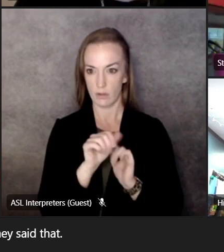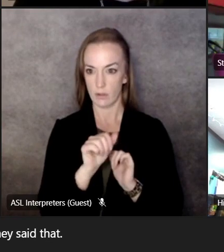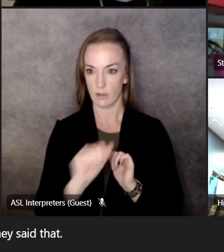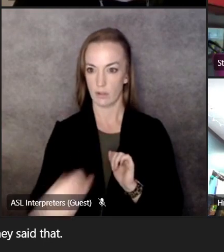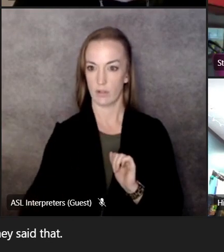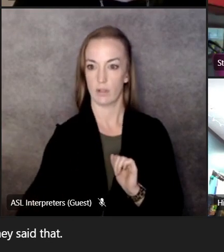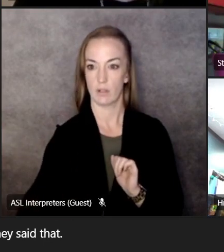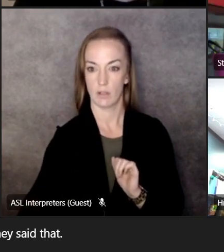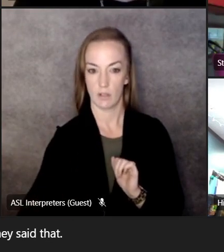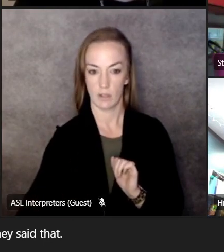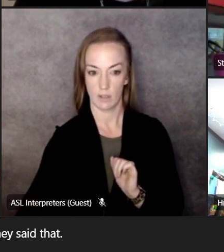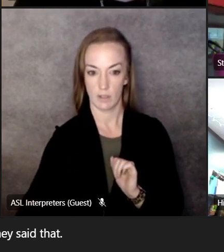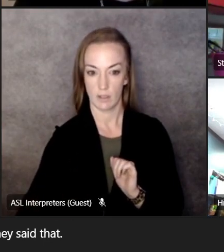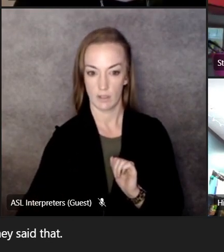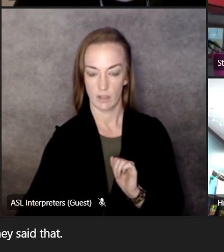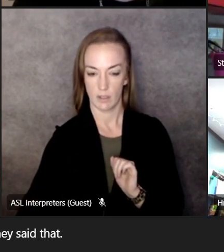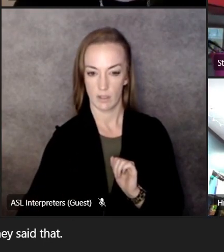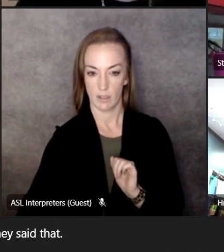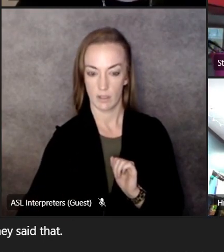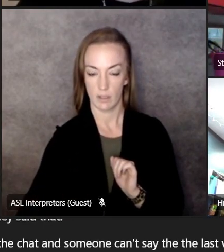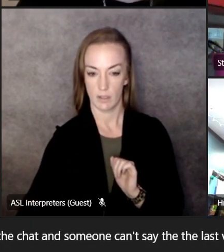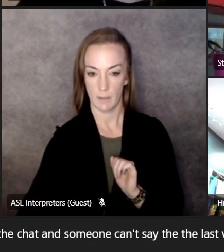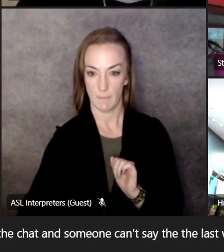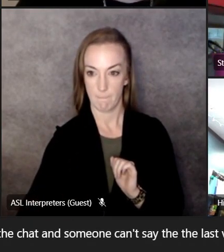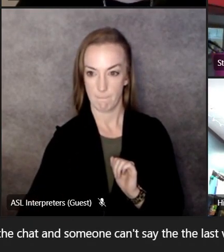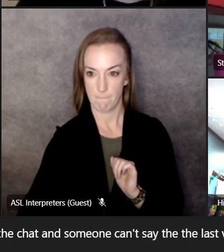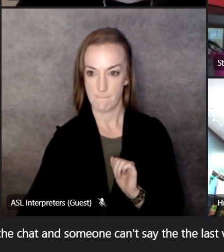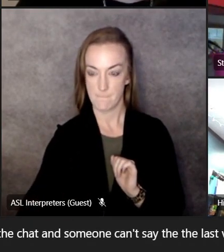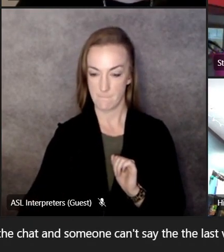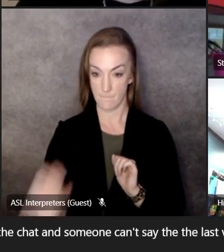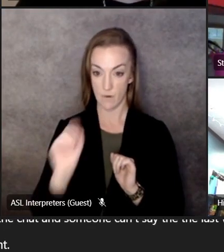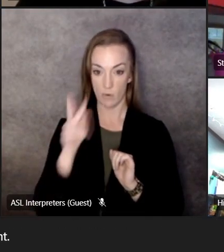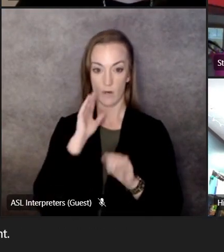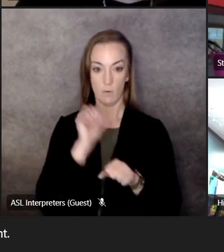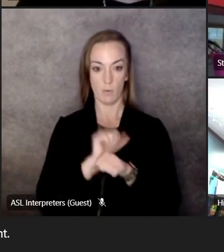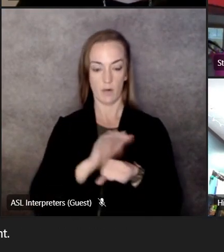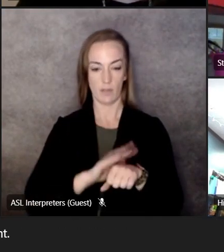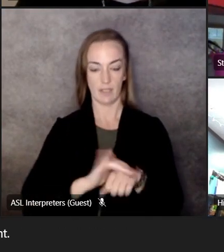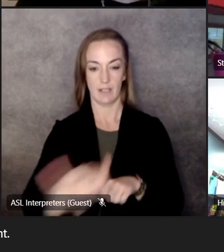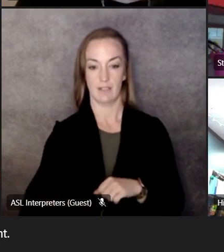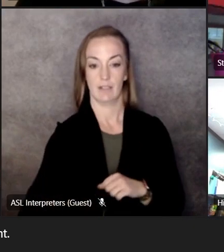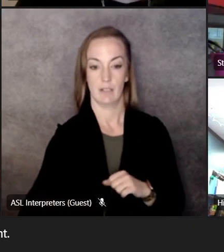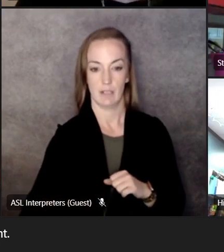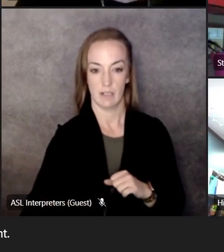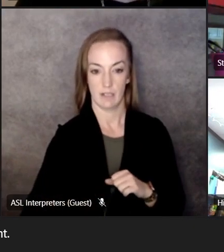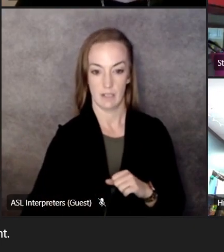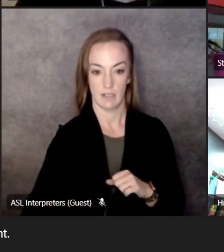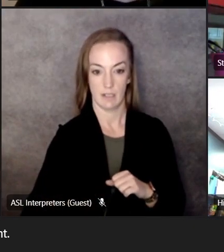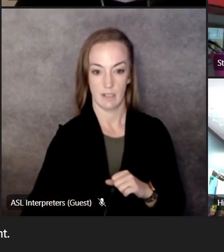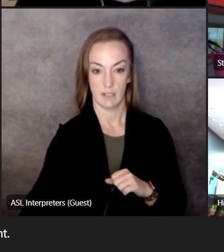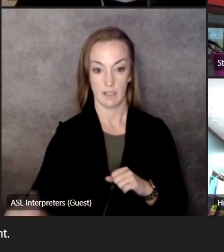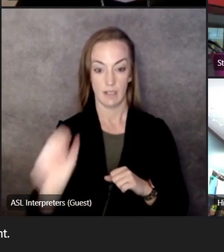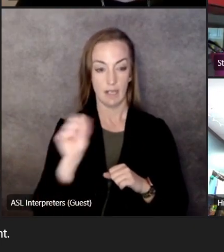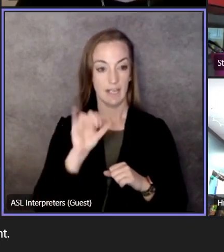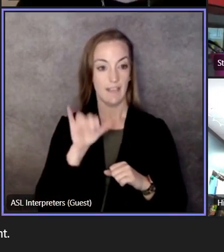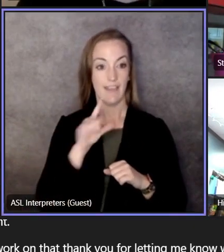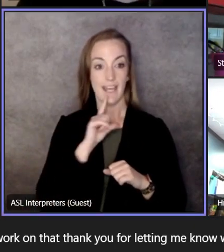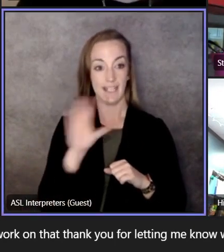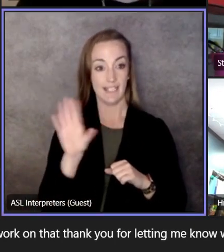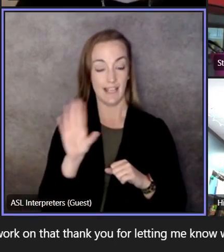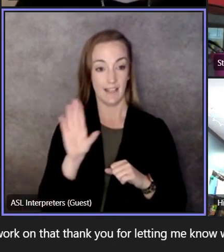video. All right. We'll work on that. Thank Okay. you for letting me know. When I share, I Doctor- can't see the